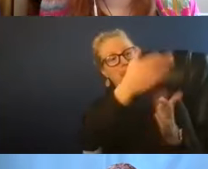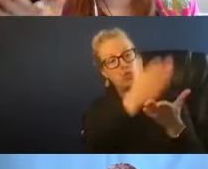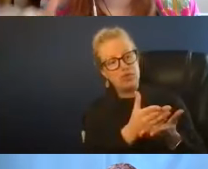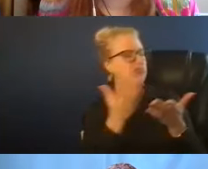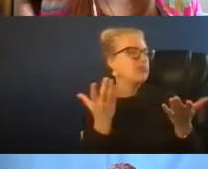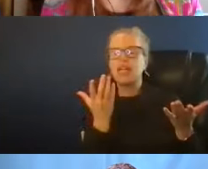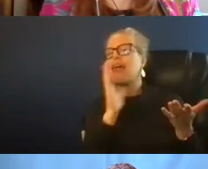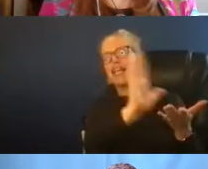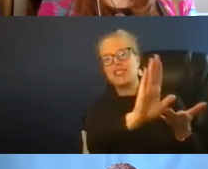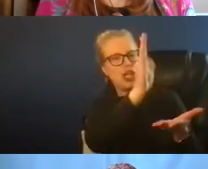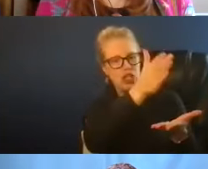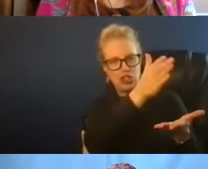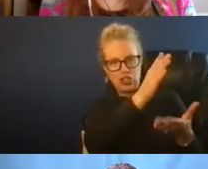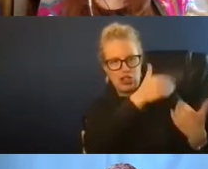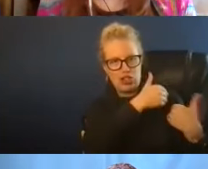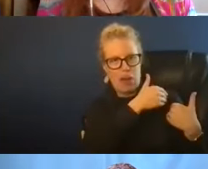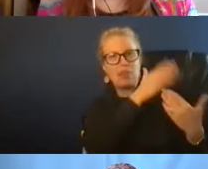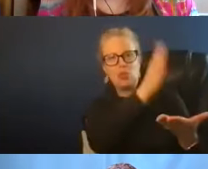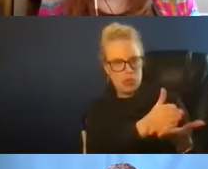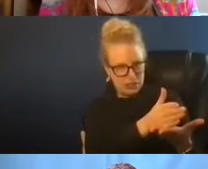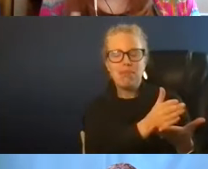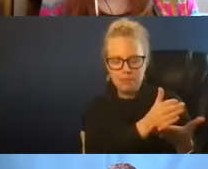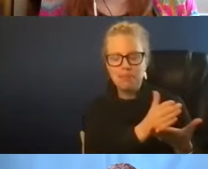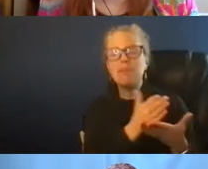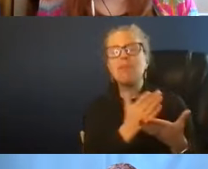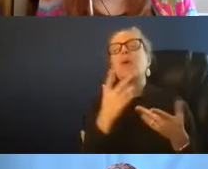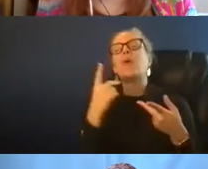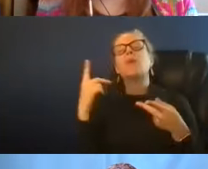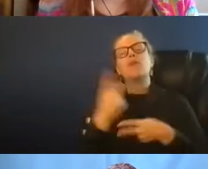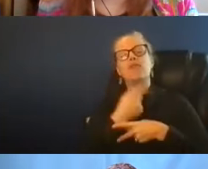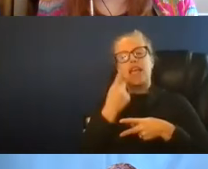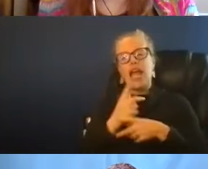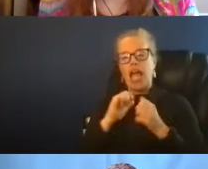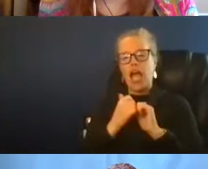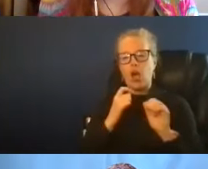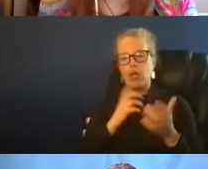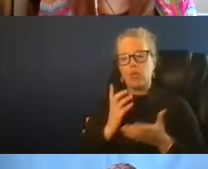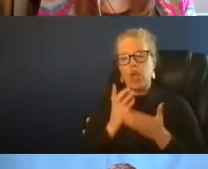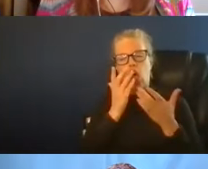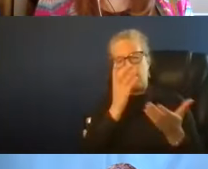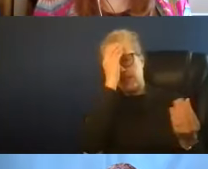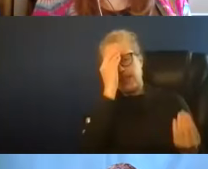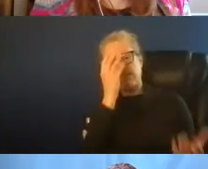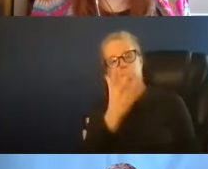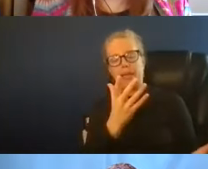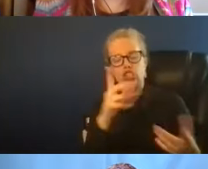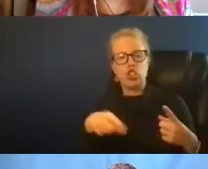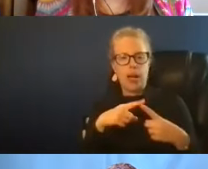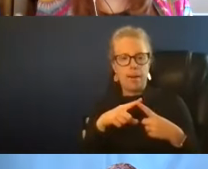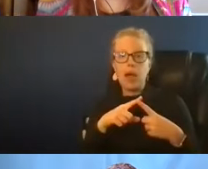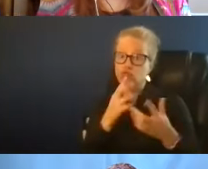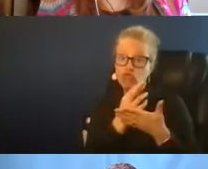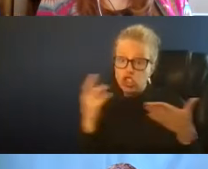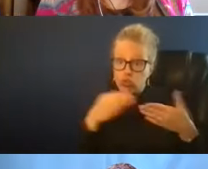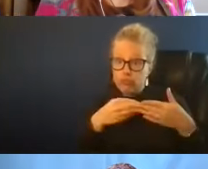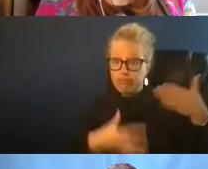the abuser's job, right? But we need to figure out, how are we going to offer the information about and the